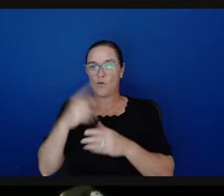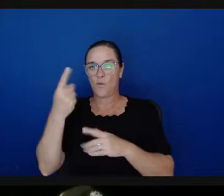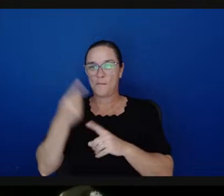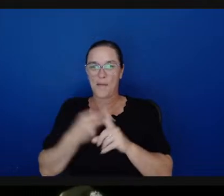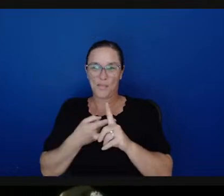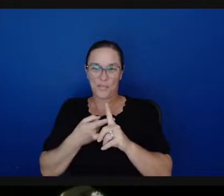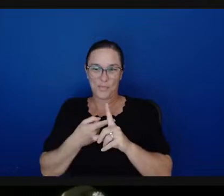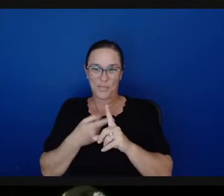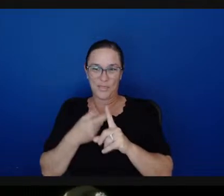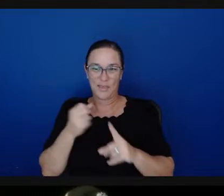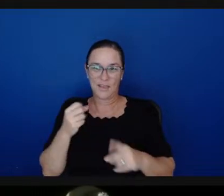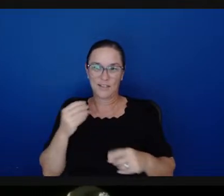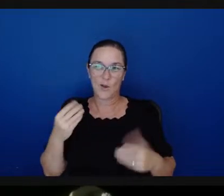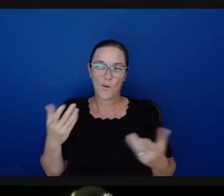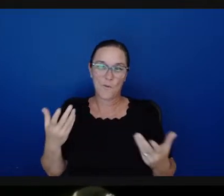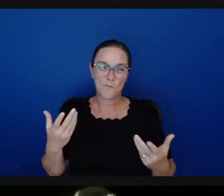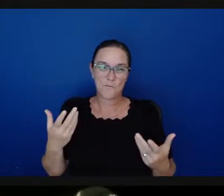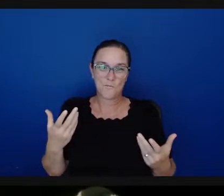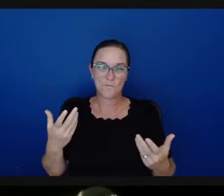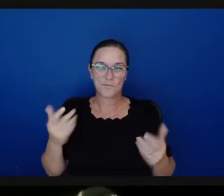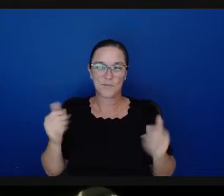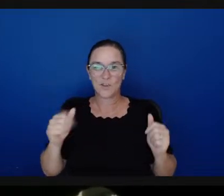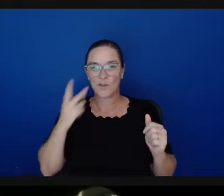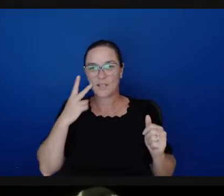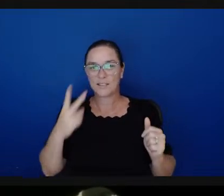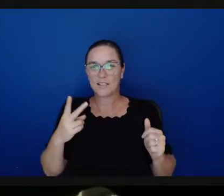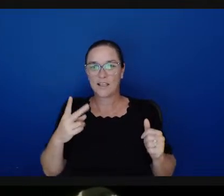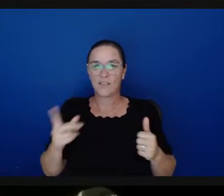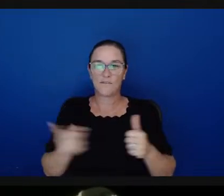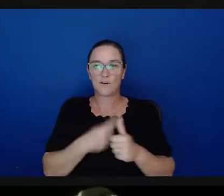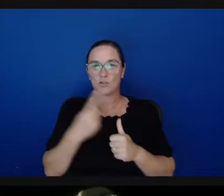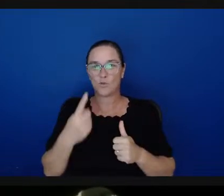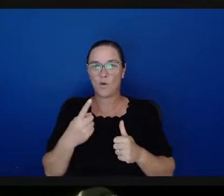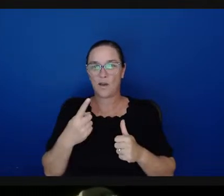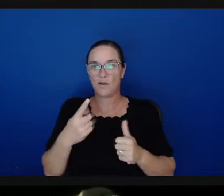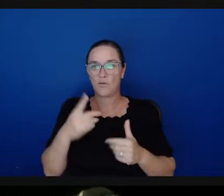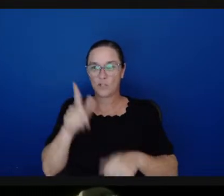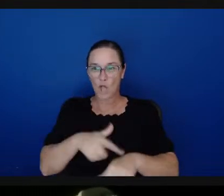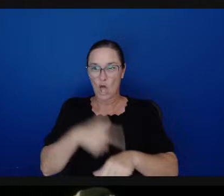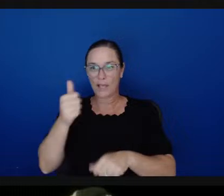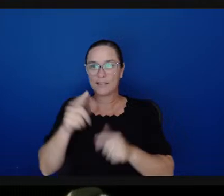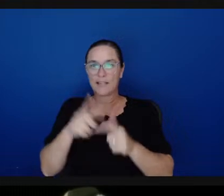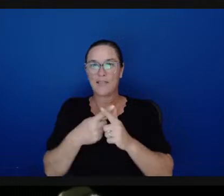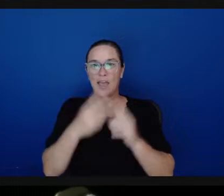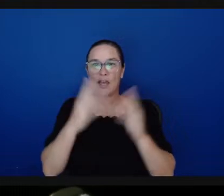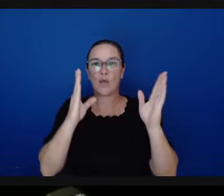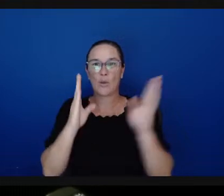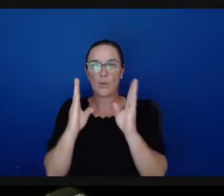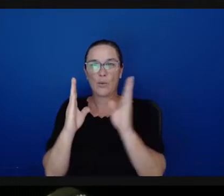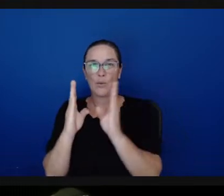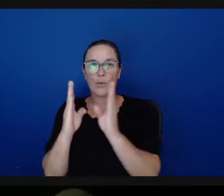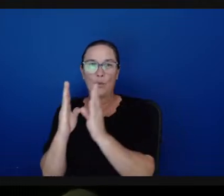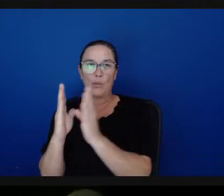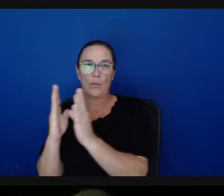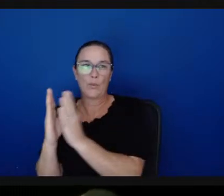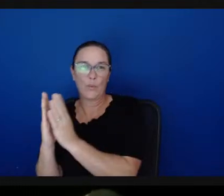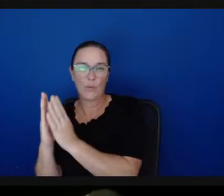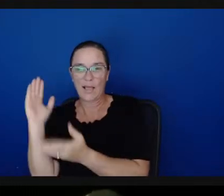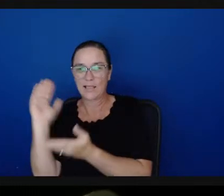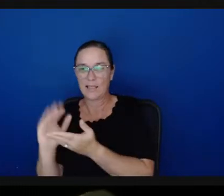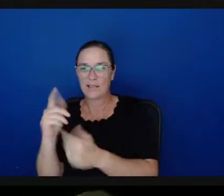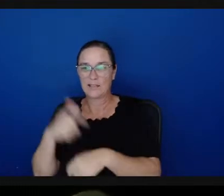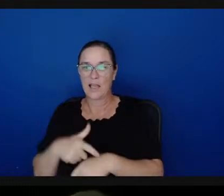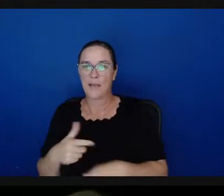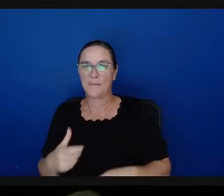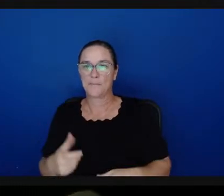So here you can see that their first episode was the longest, and then they got shorter and shorter and shorter, right? So there's all different patterns that can occur, and it's hard to say it's going